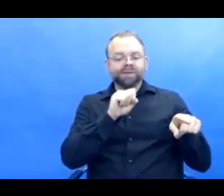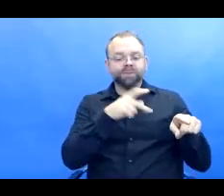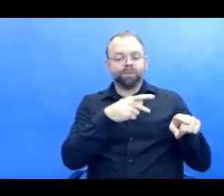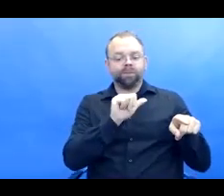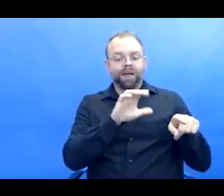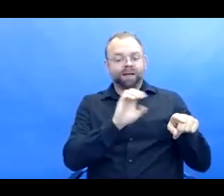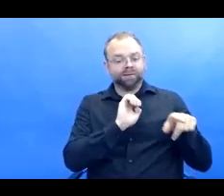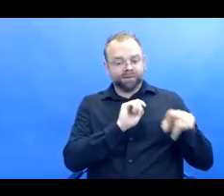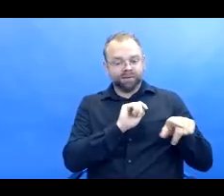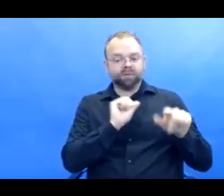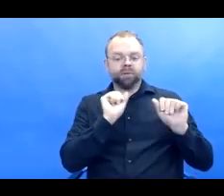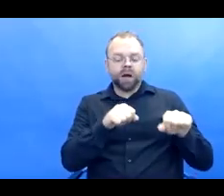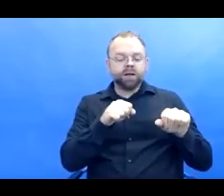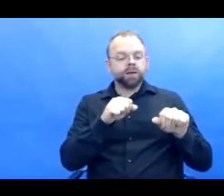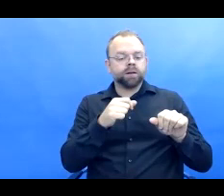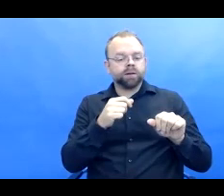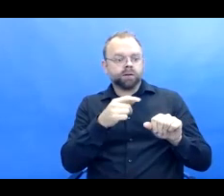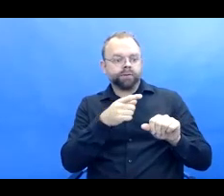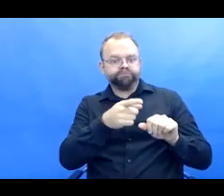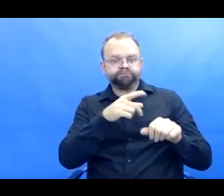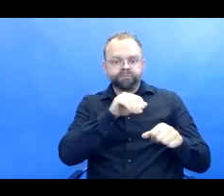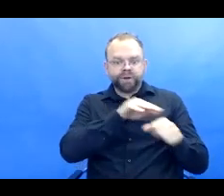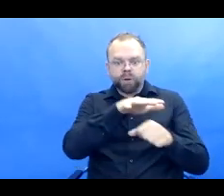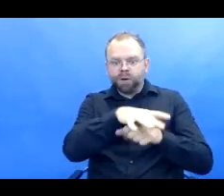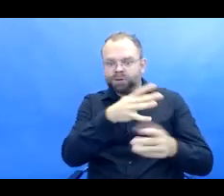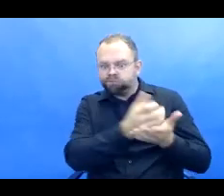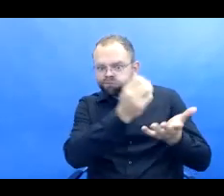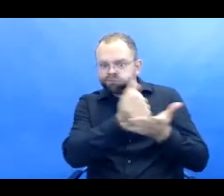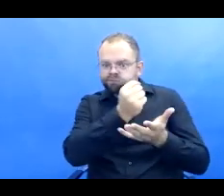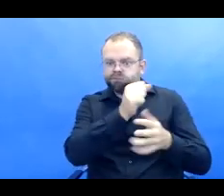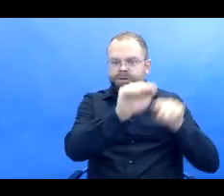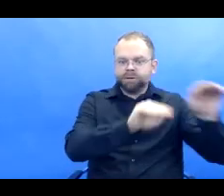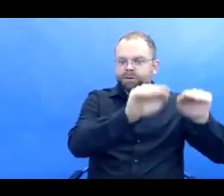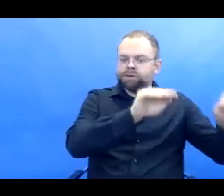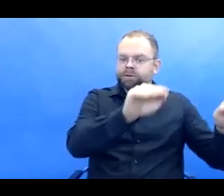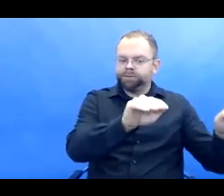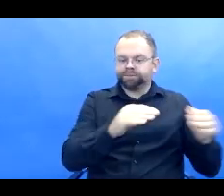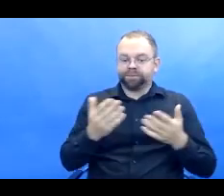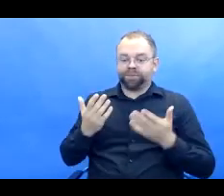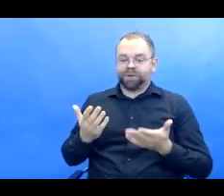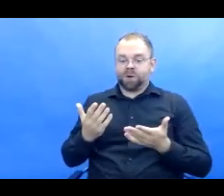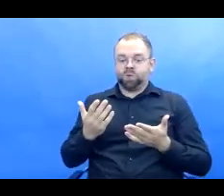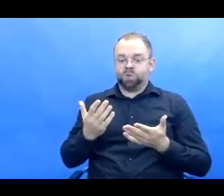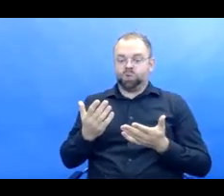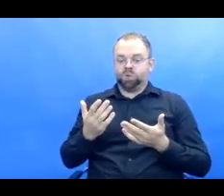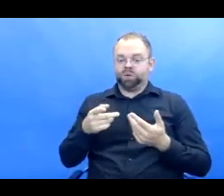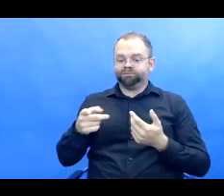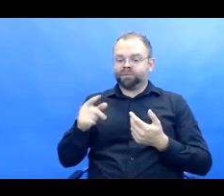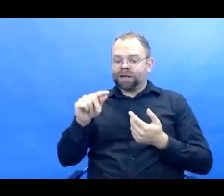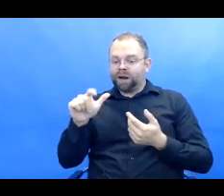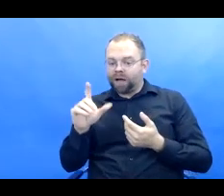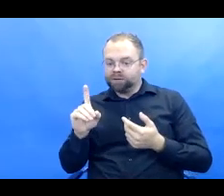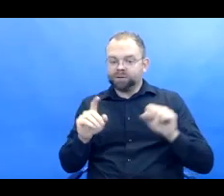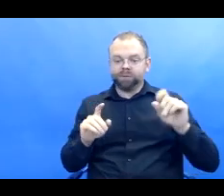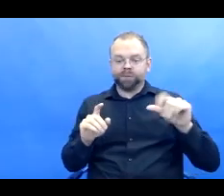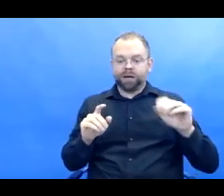means in quite the immediate future. What can we do collectively to take this